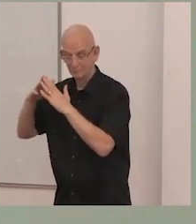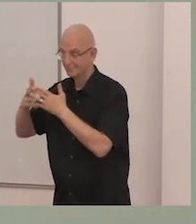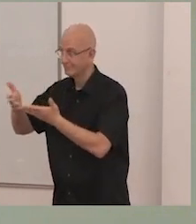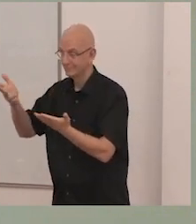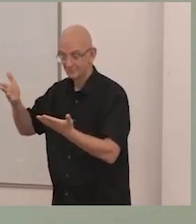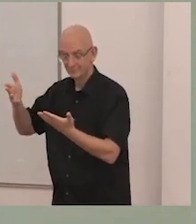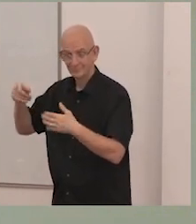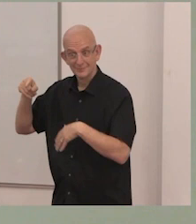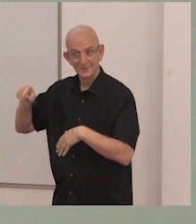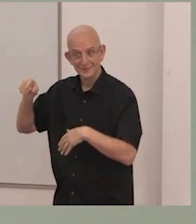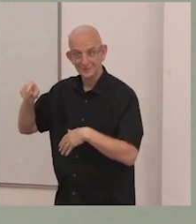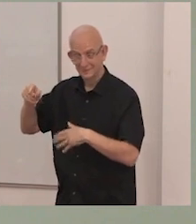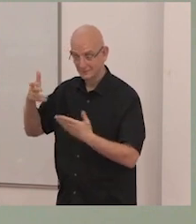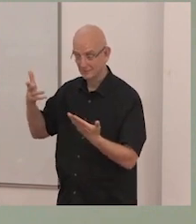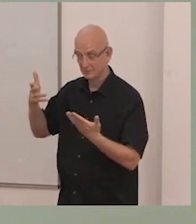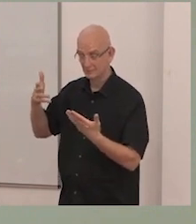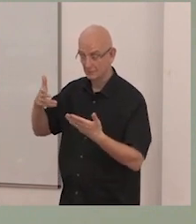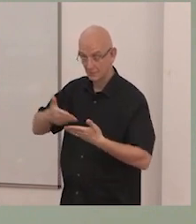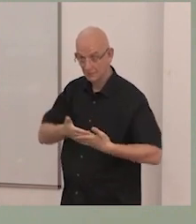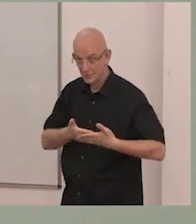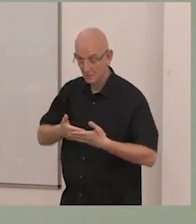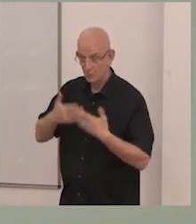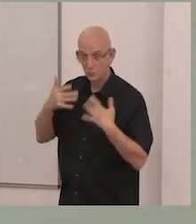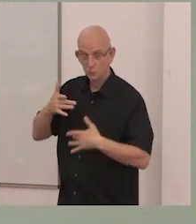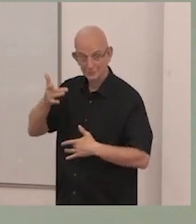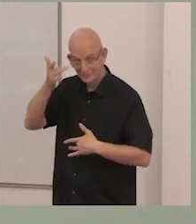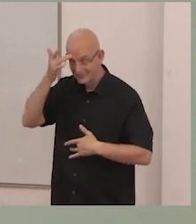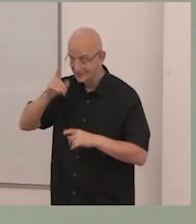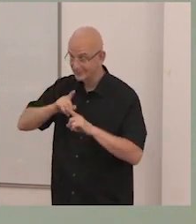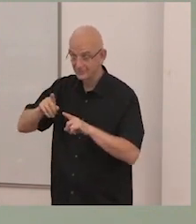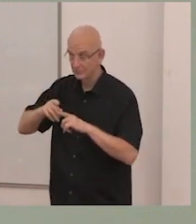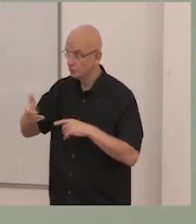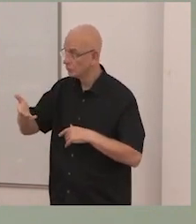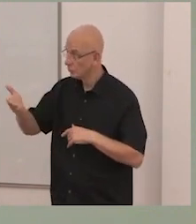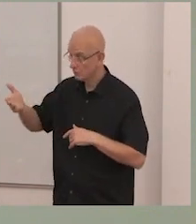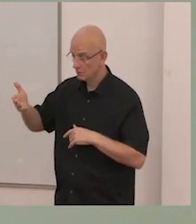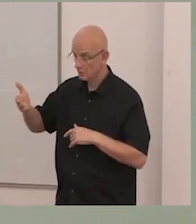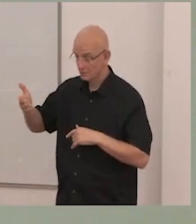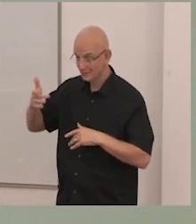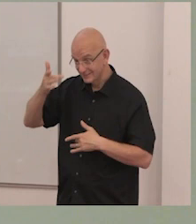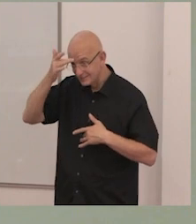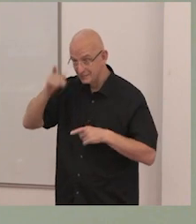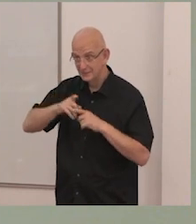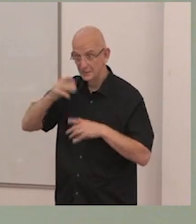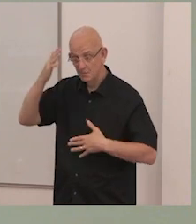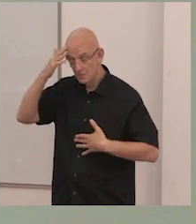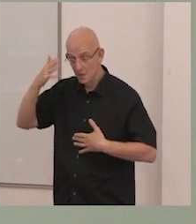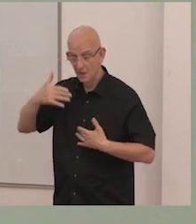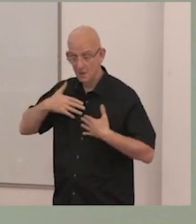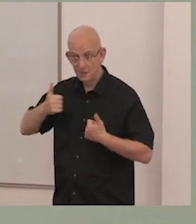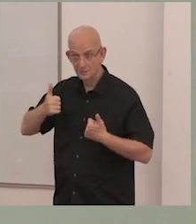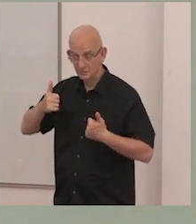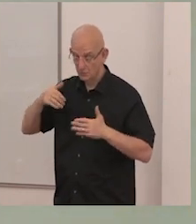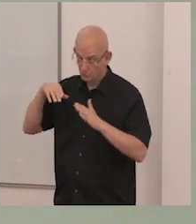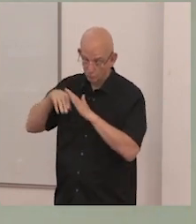ill with, maybe mental retardation again, and something like that. But the causes can be